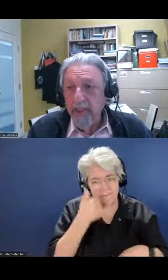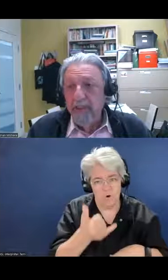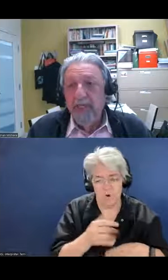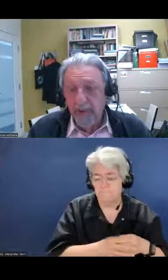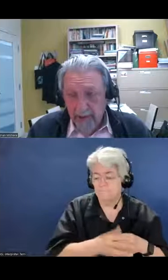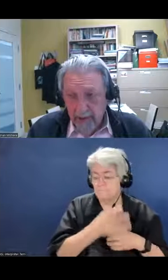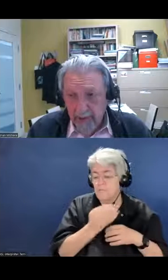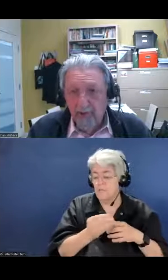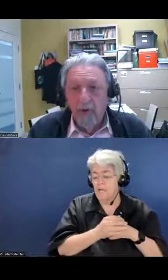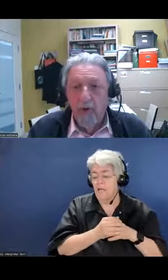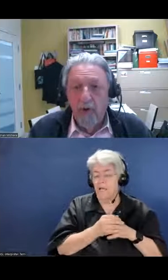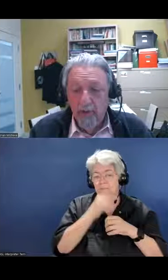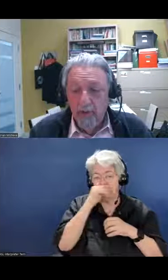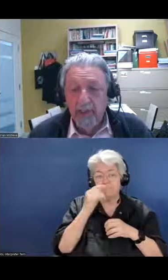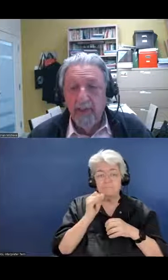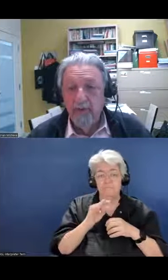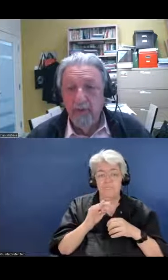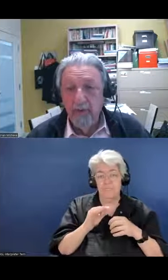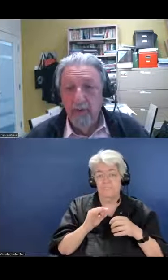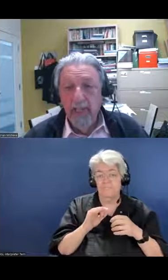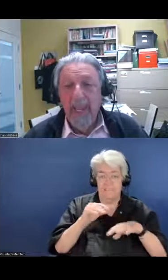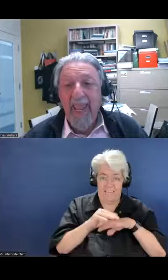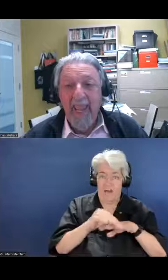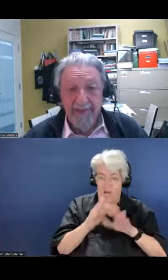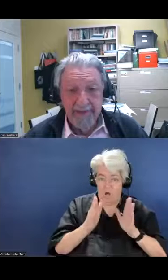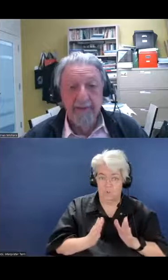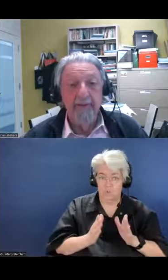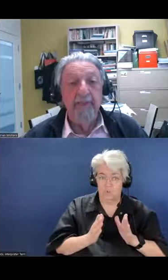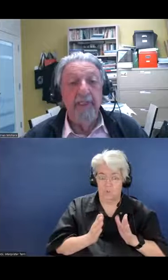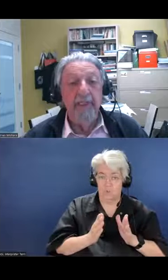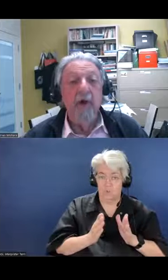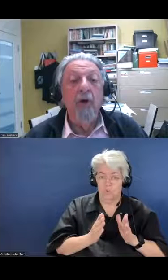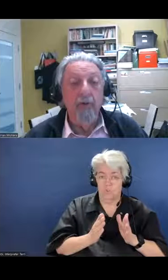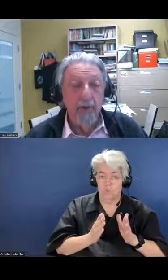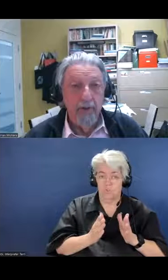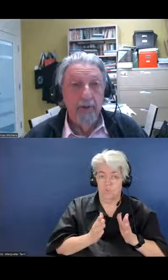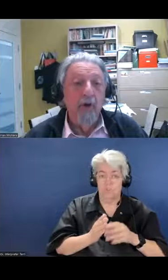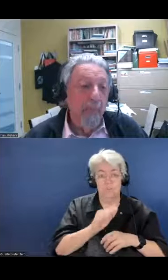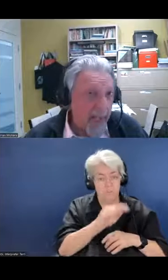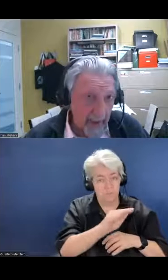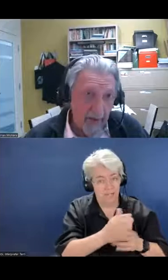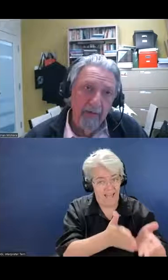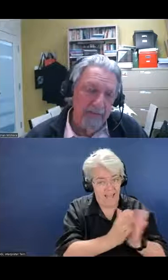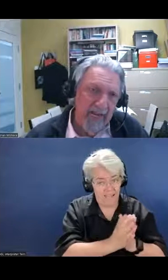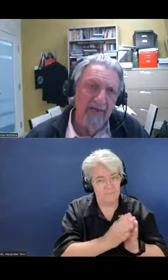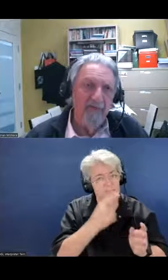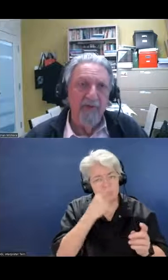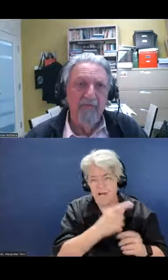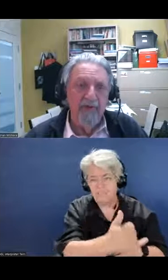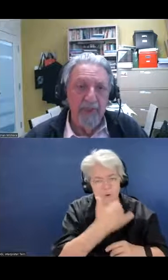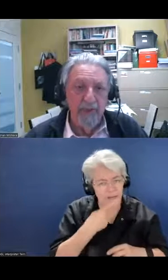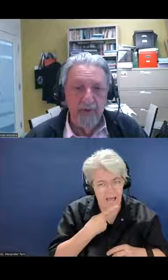when near the end of the call, the counselor asked the caller to call us